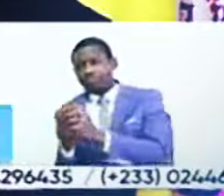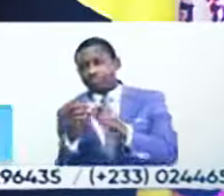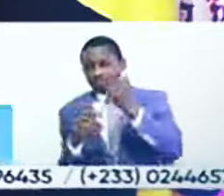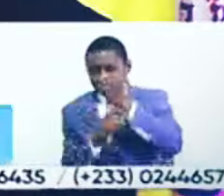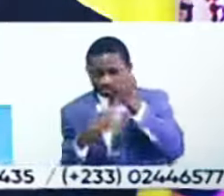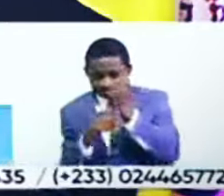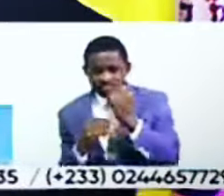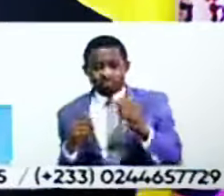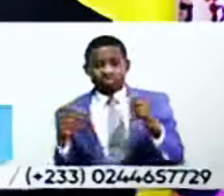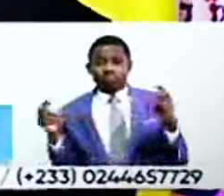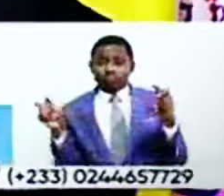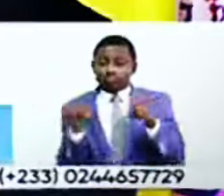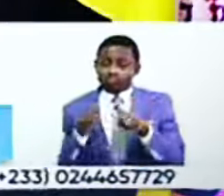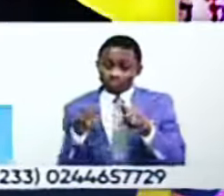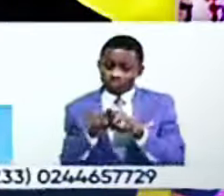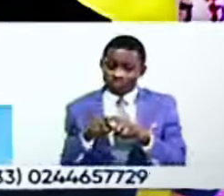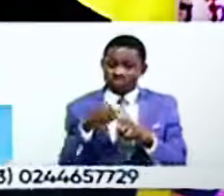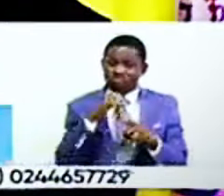don't become Christian